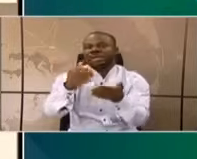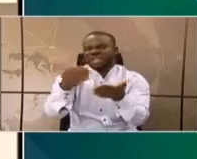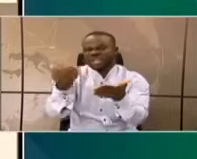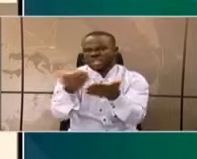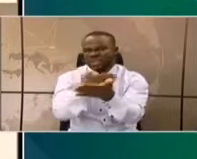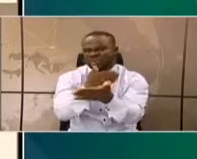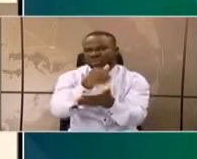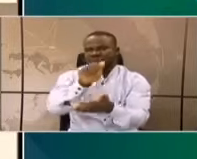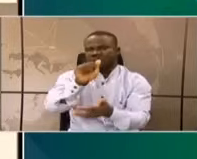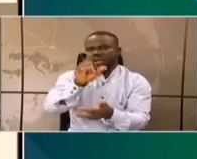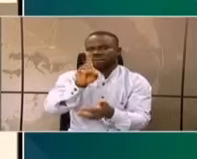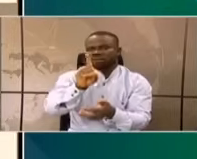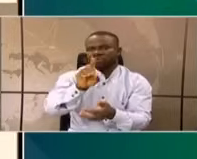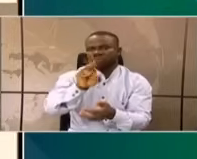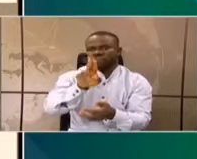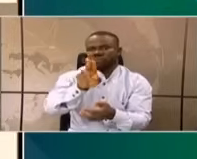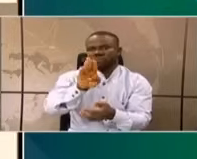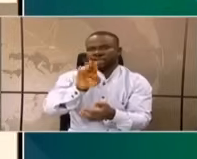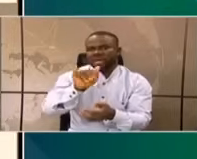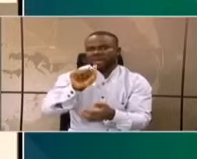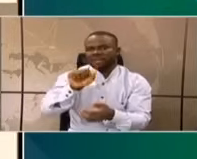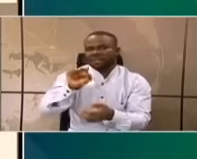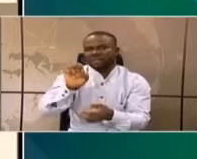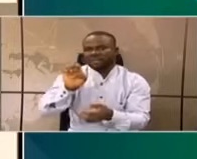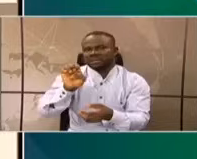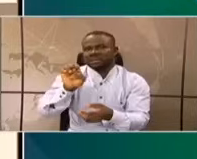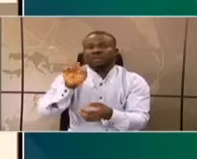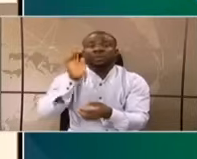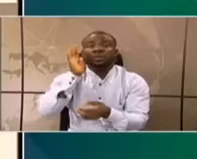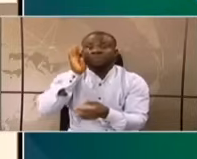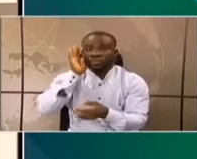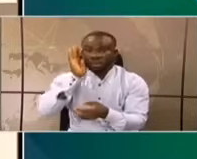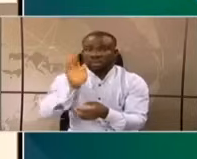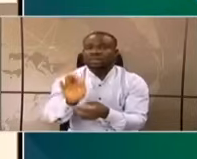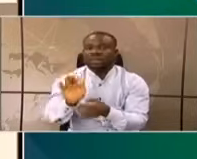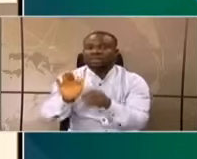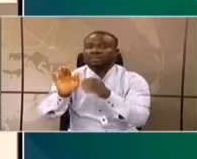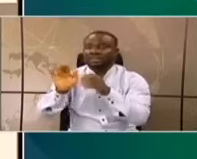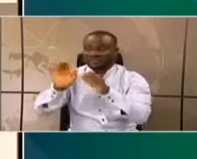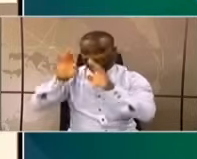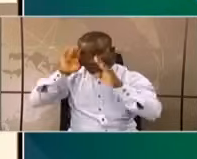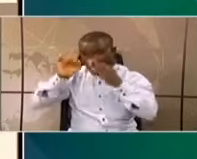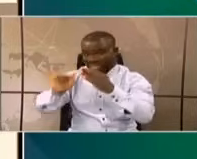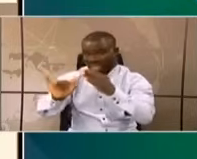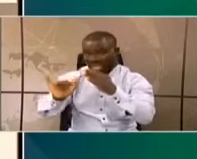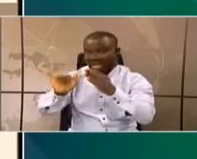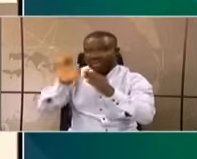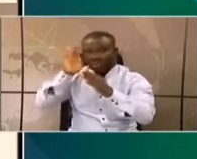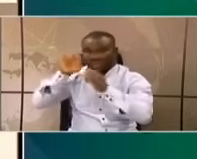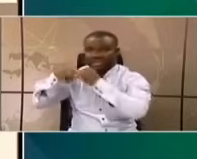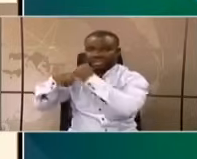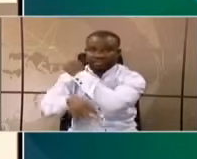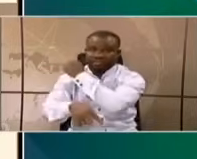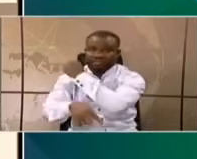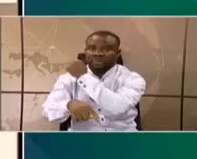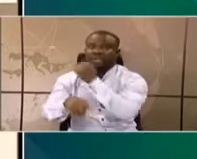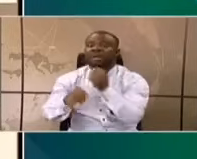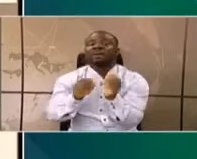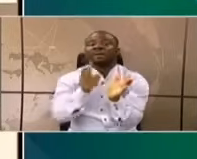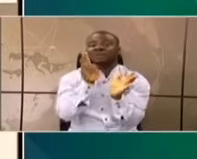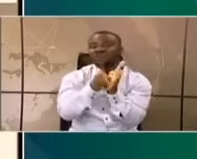Le. Ojai. Say ria. Ye bo president video ria. Na ma coming out to